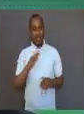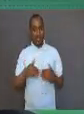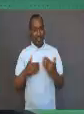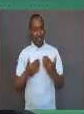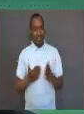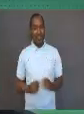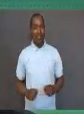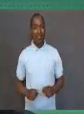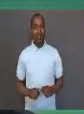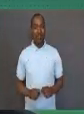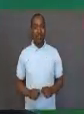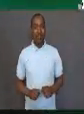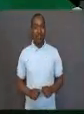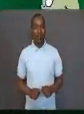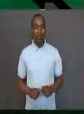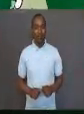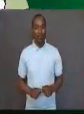time.